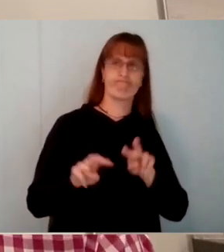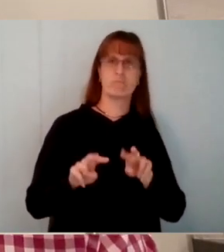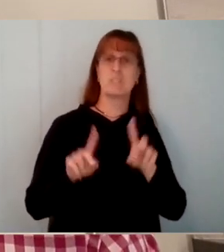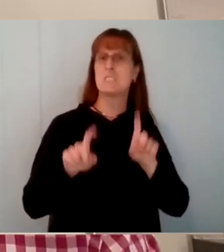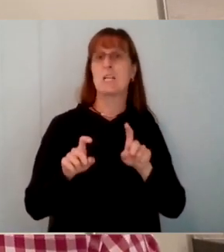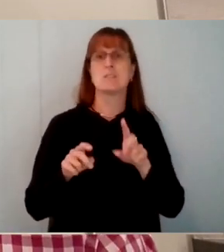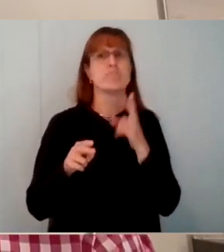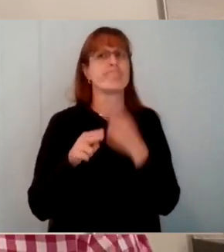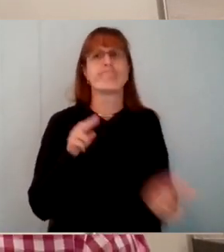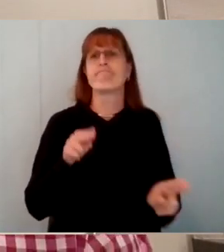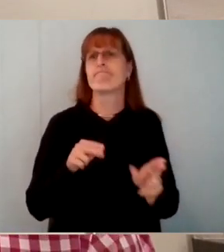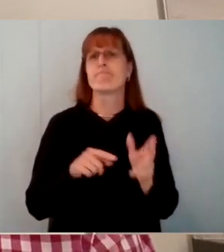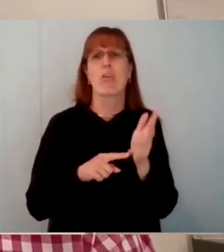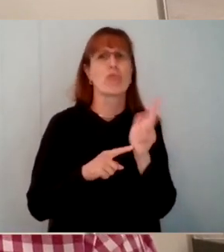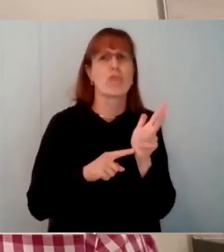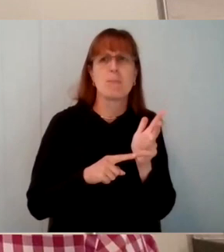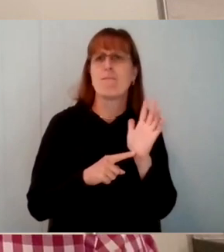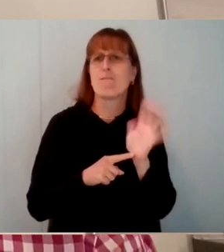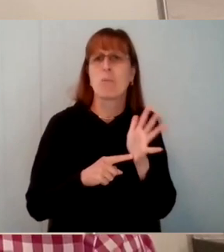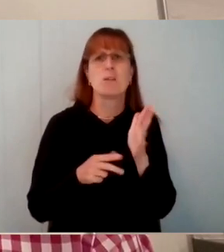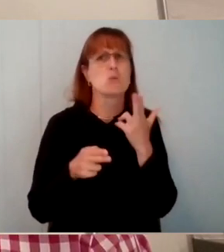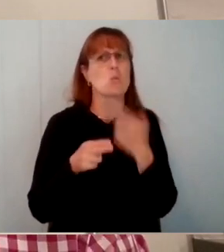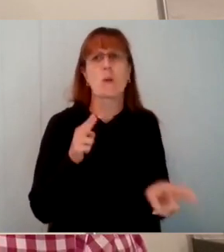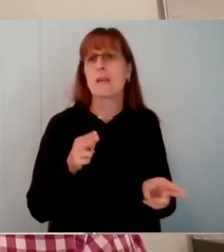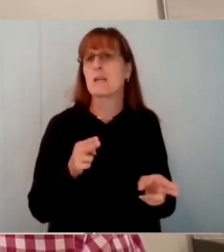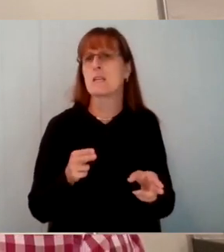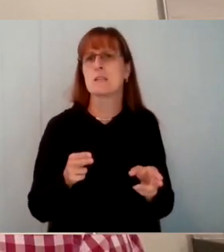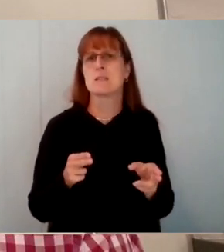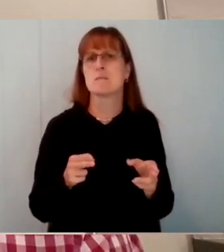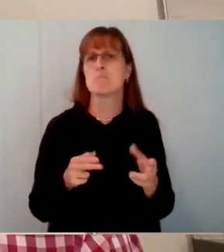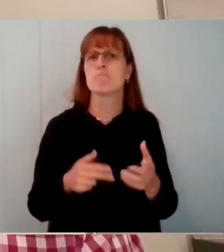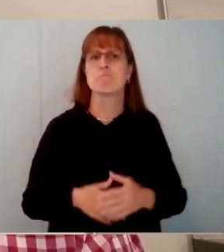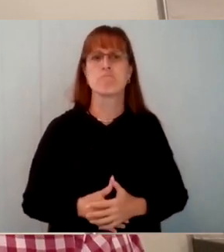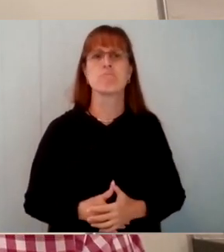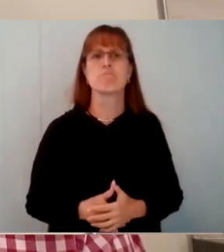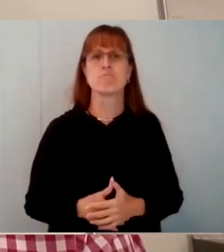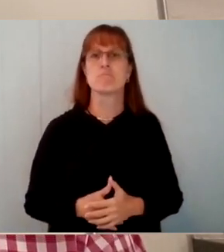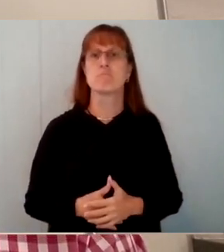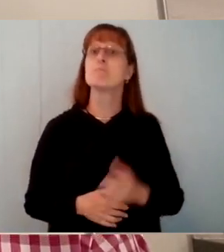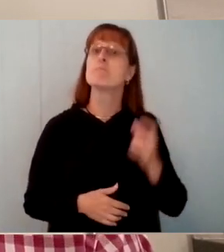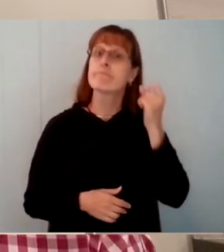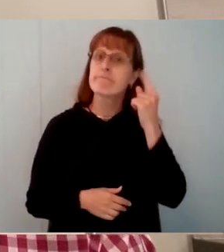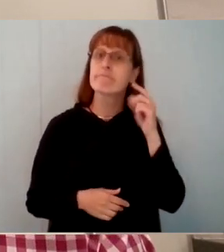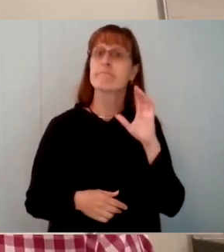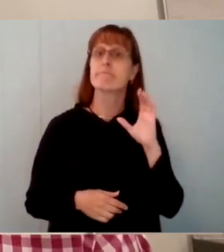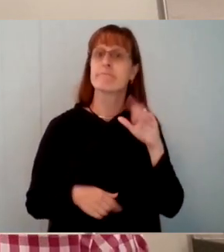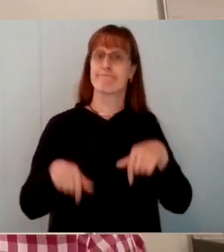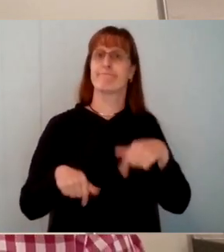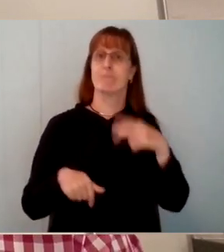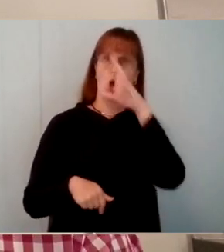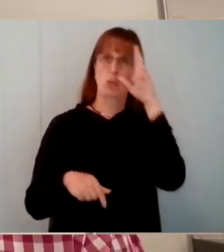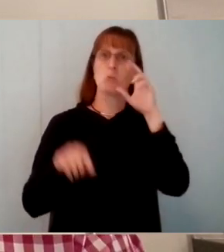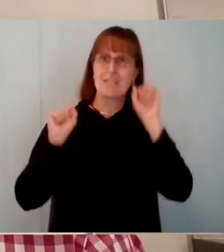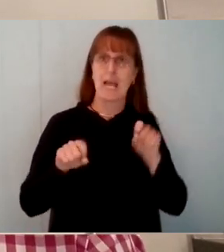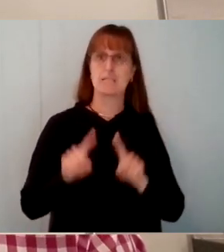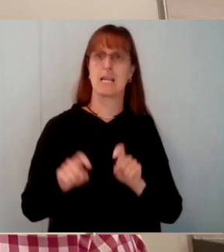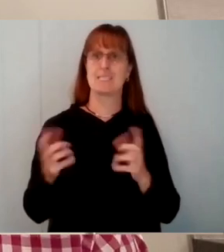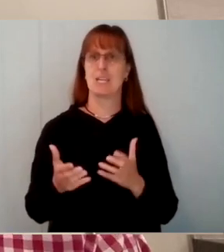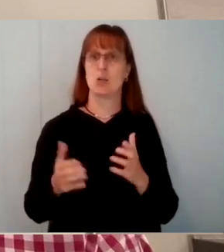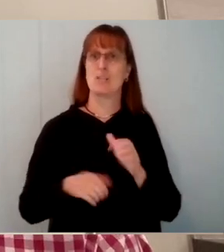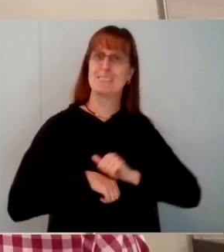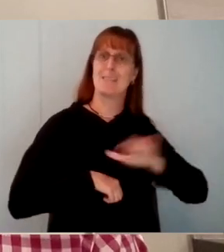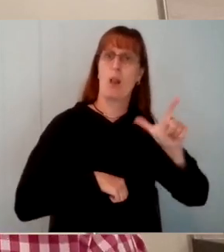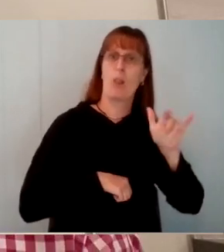I've told you, I've done it, takes 3 to 5 minutes and you're on your way. We are now doing COVID-19 testing in-house. We